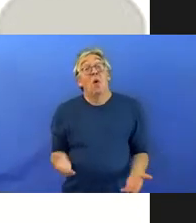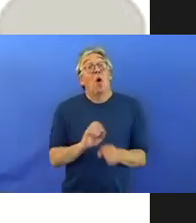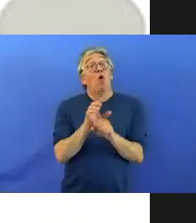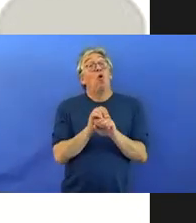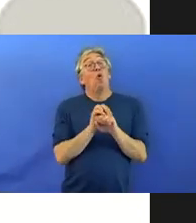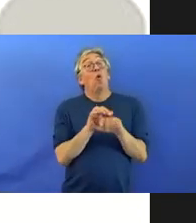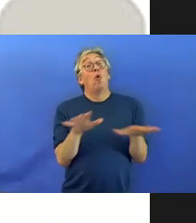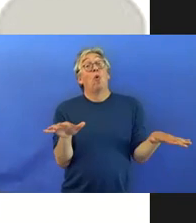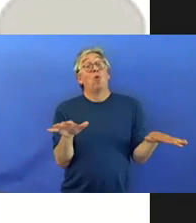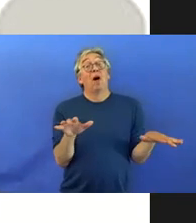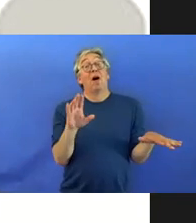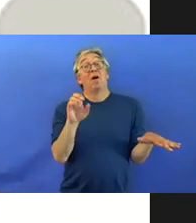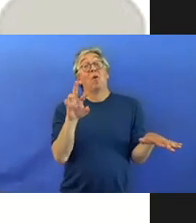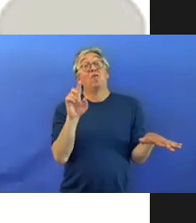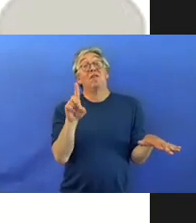COVID-19 is a disaster, but